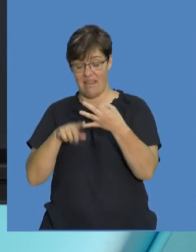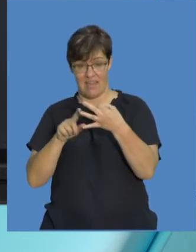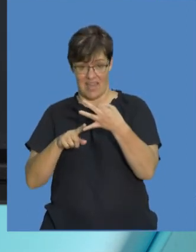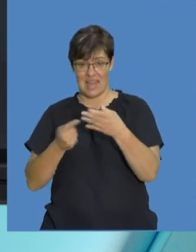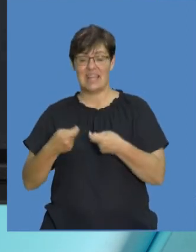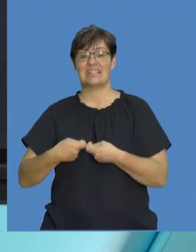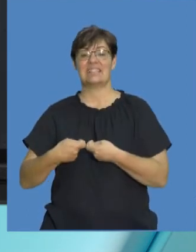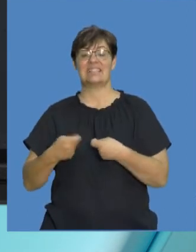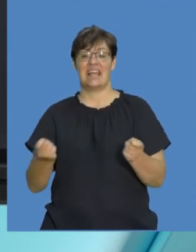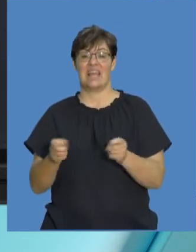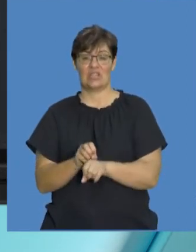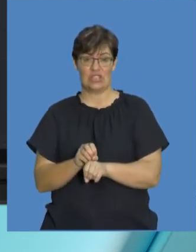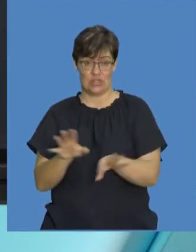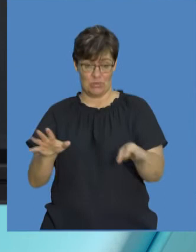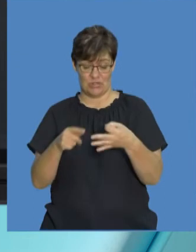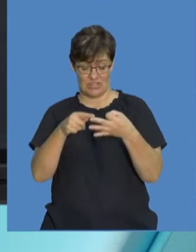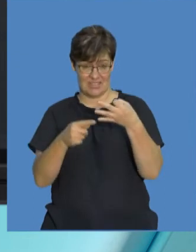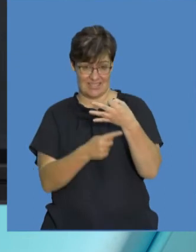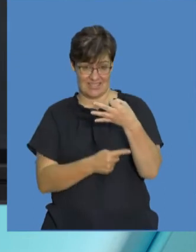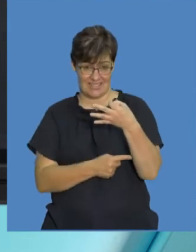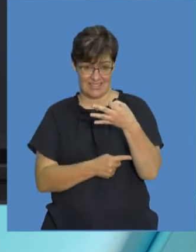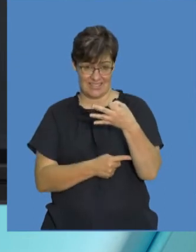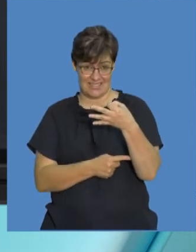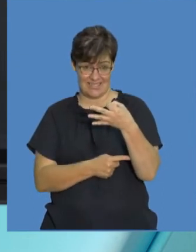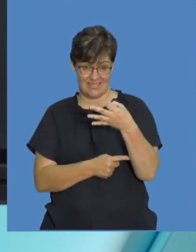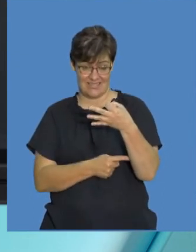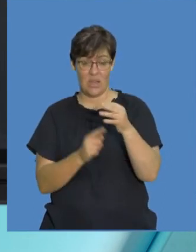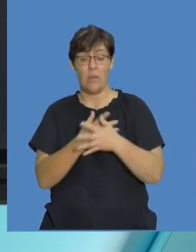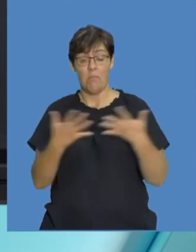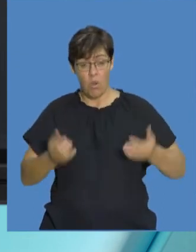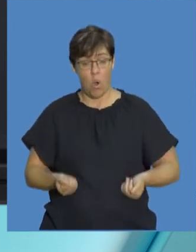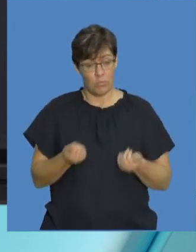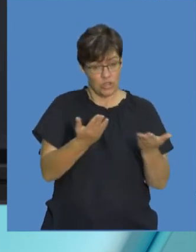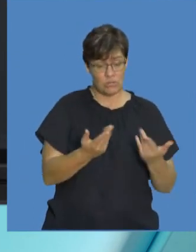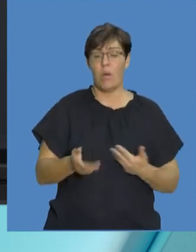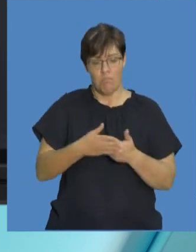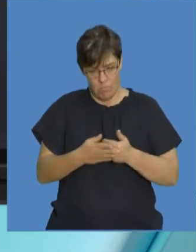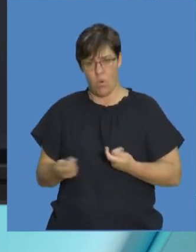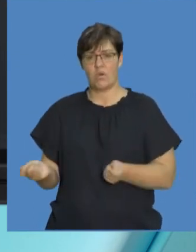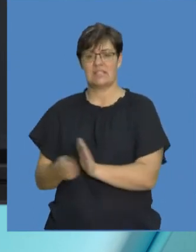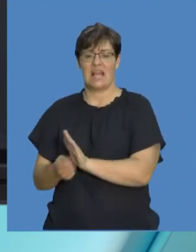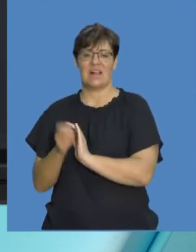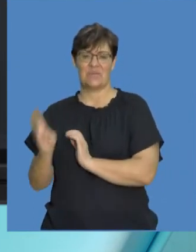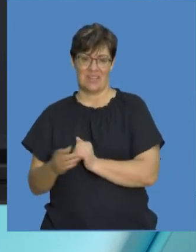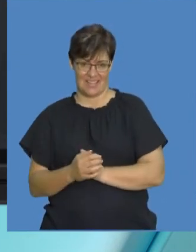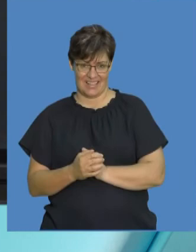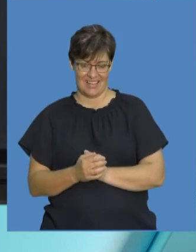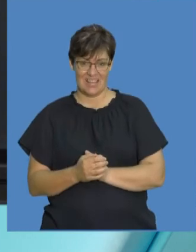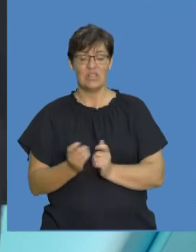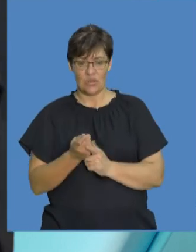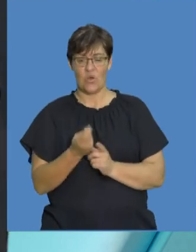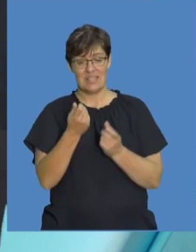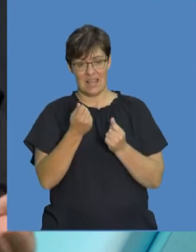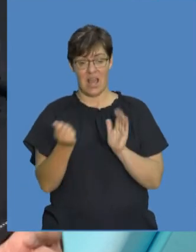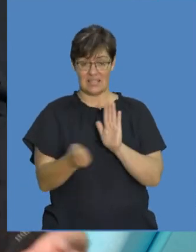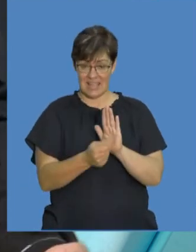labor, and selling and distribution. The more you produce, the more you're going to sell. So clearly, your